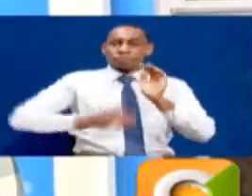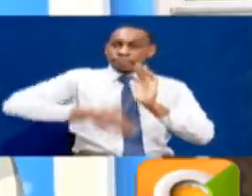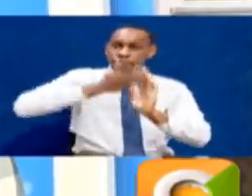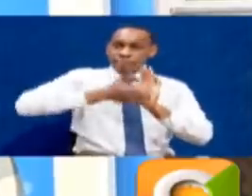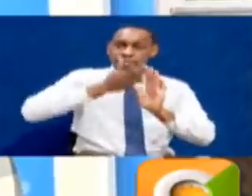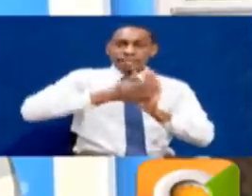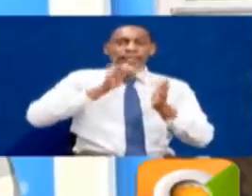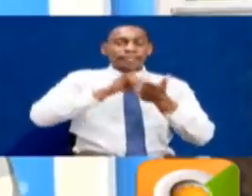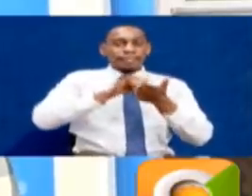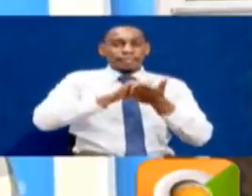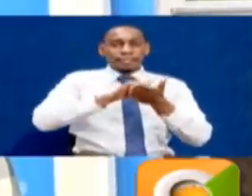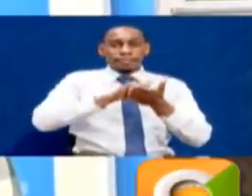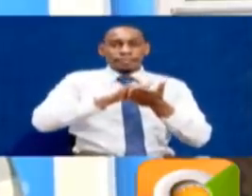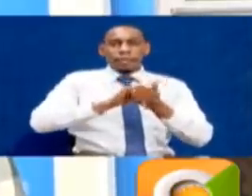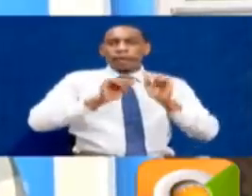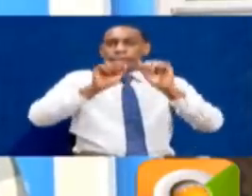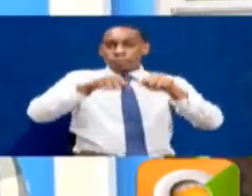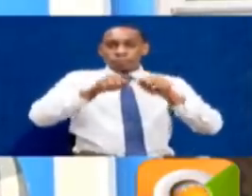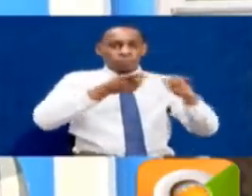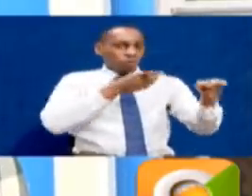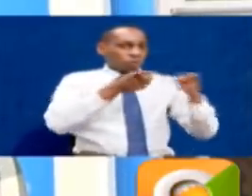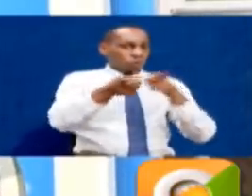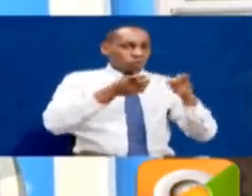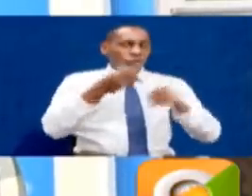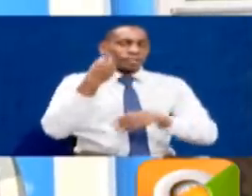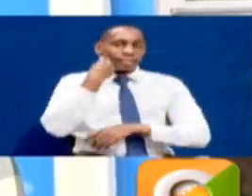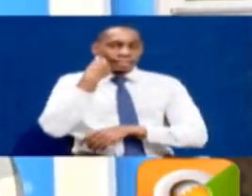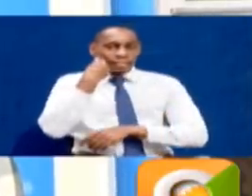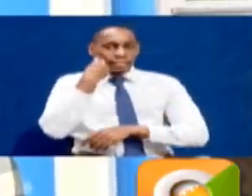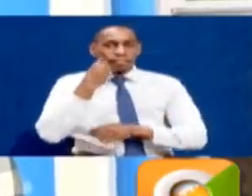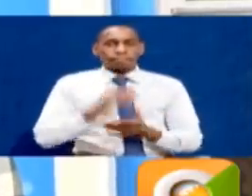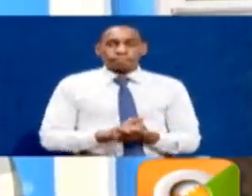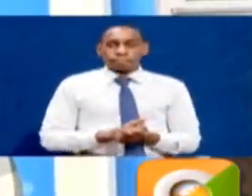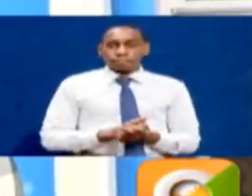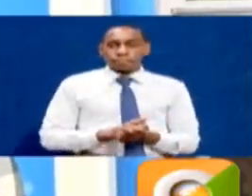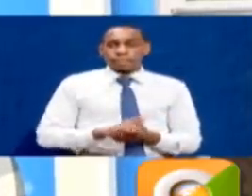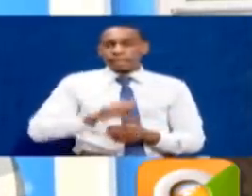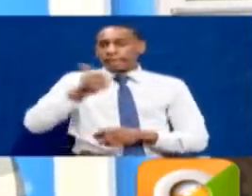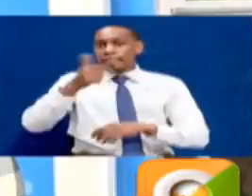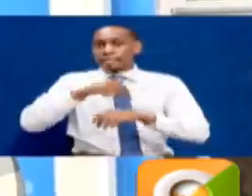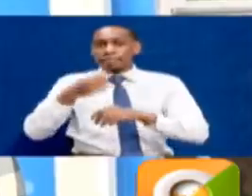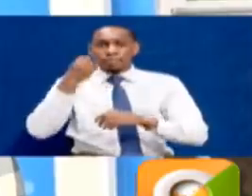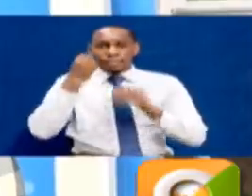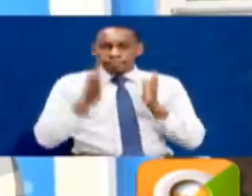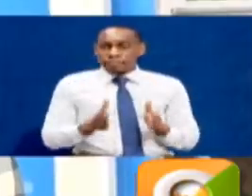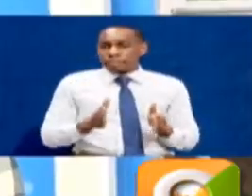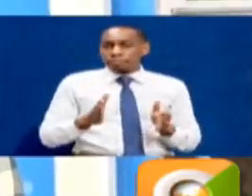quickly, that much faster, then we can manage the disease. Sometimes patients,